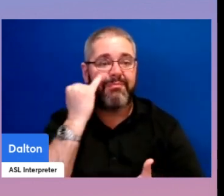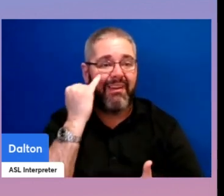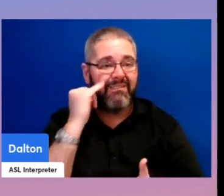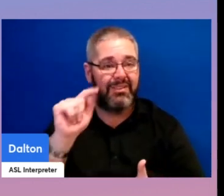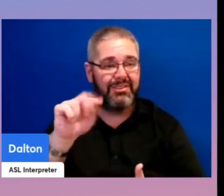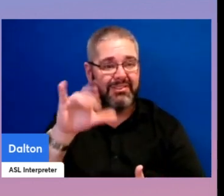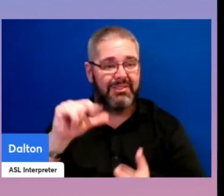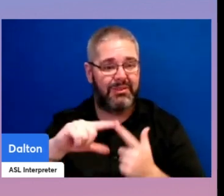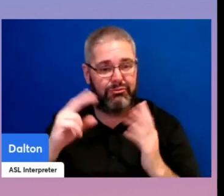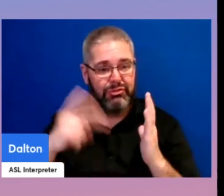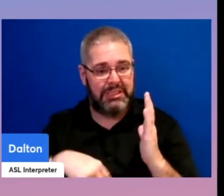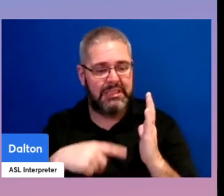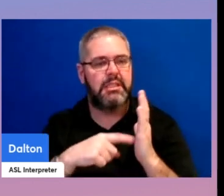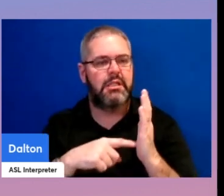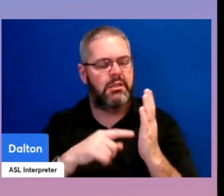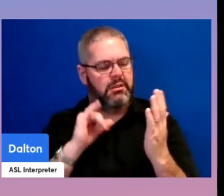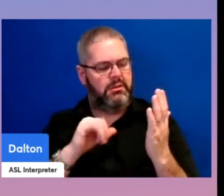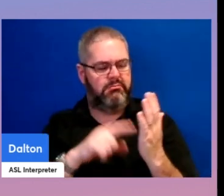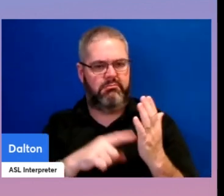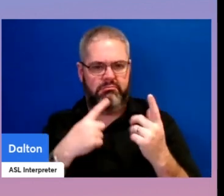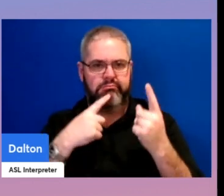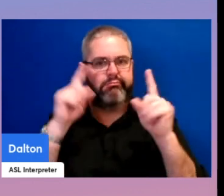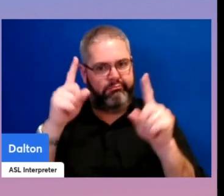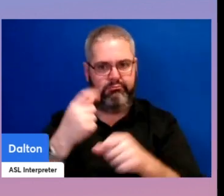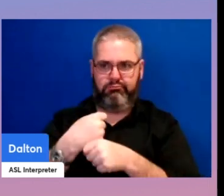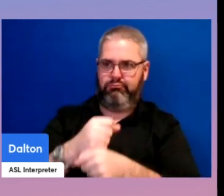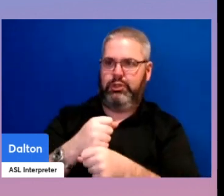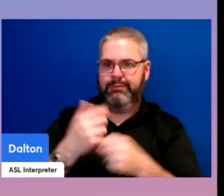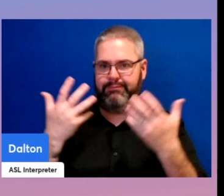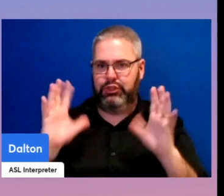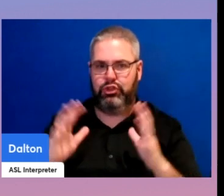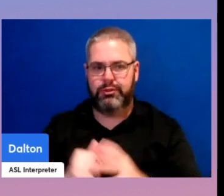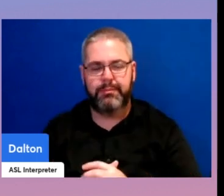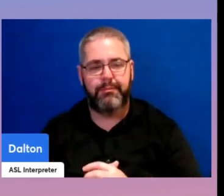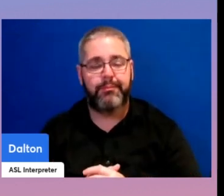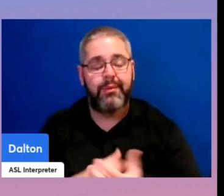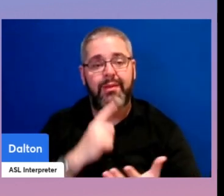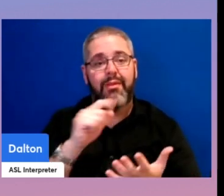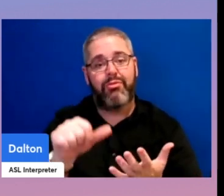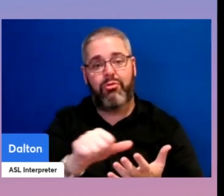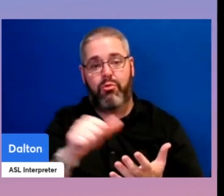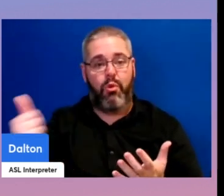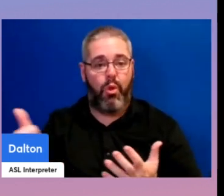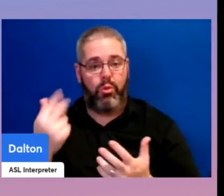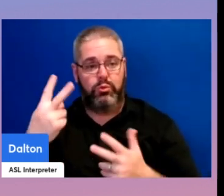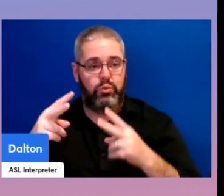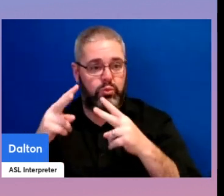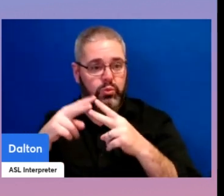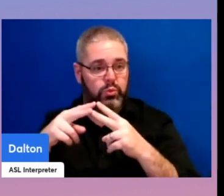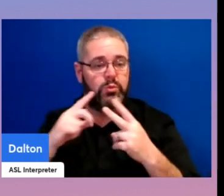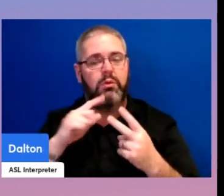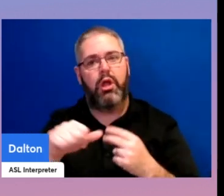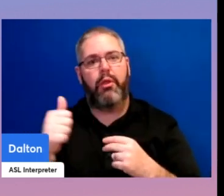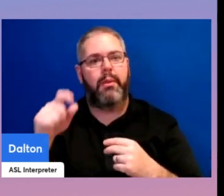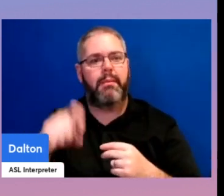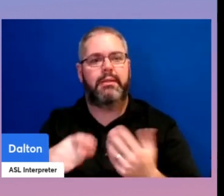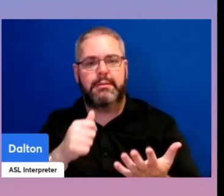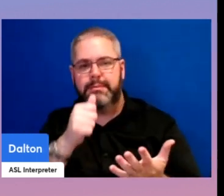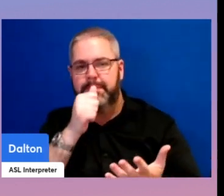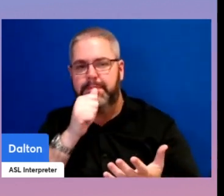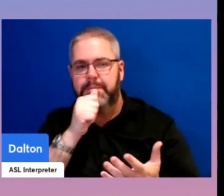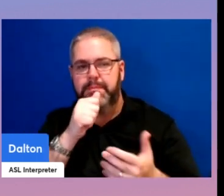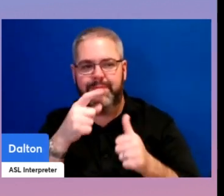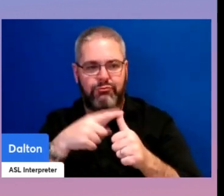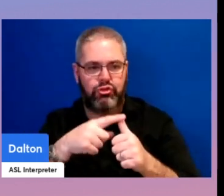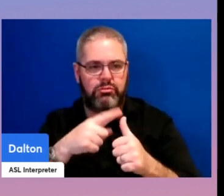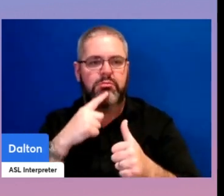this destination is successfully created. Now the other two objects, the first thing is secret. Now we have to add